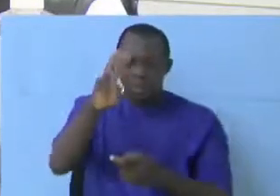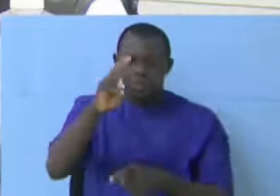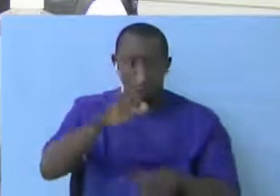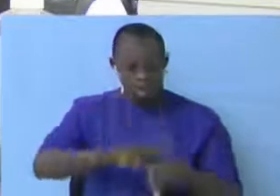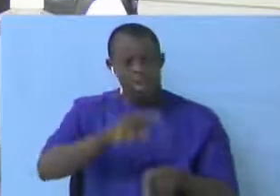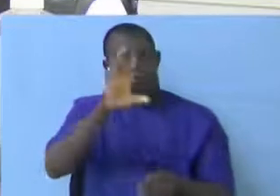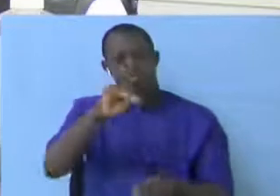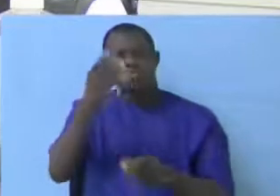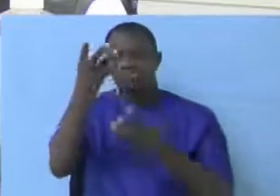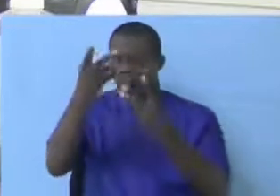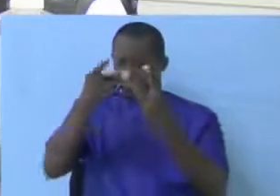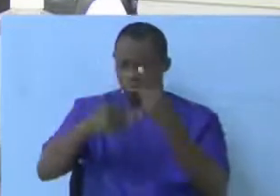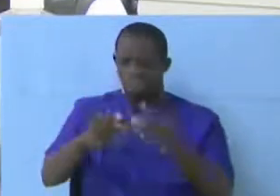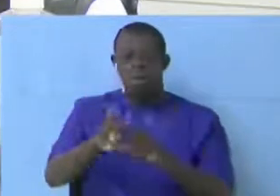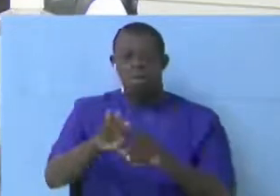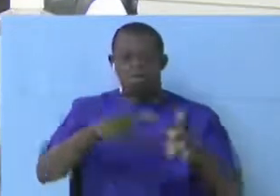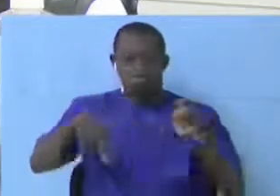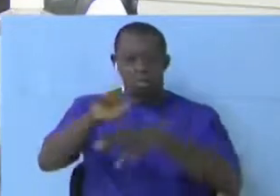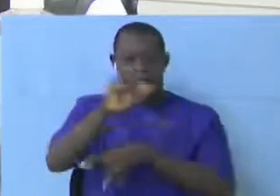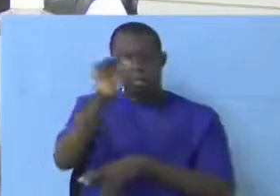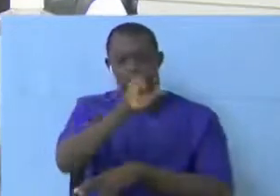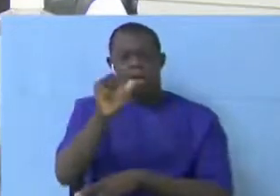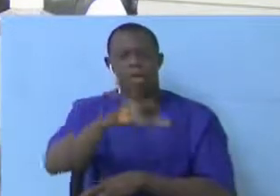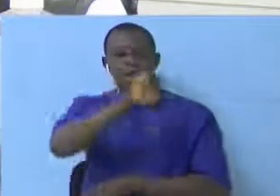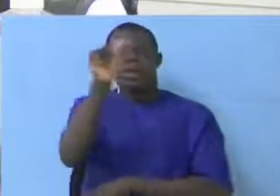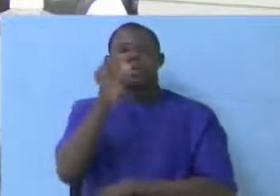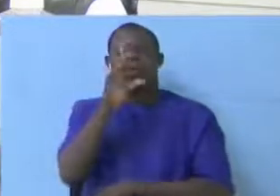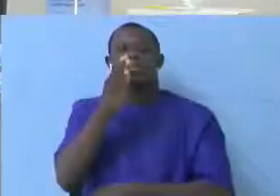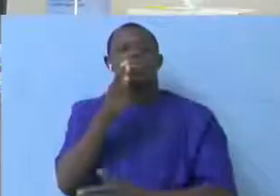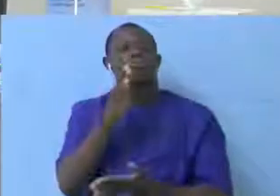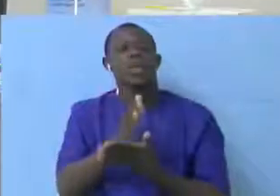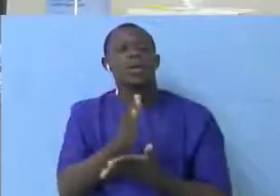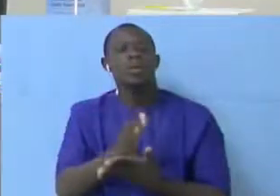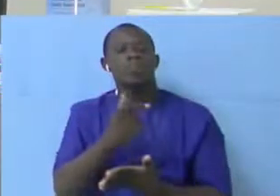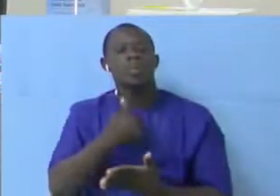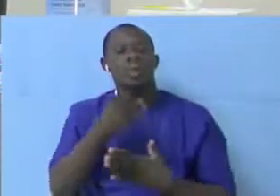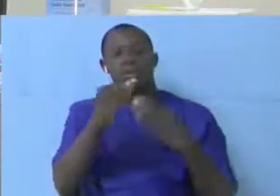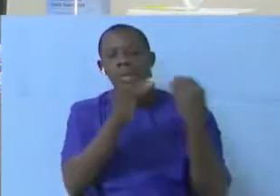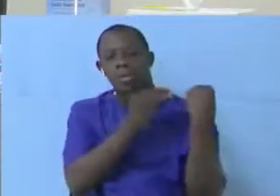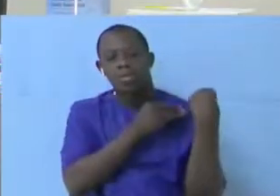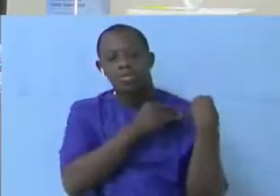So I came back, I said, no, I'm taking charge of 50 people. And